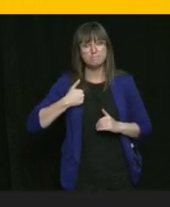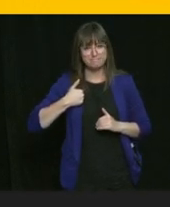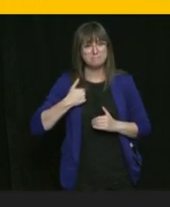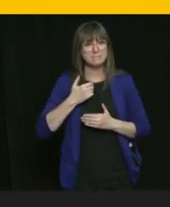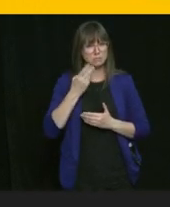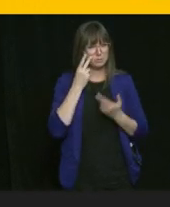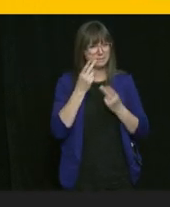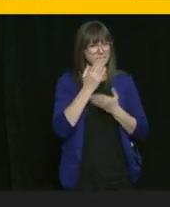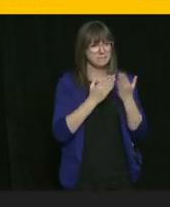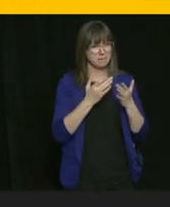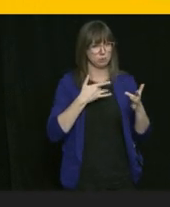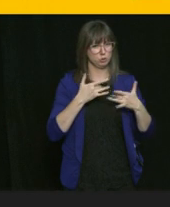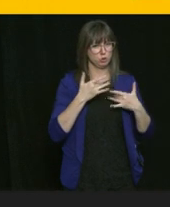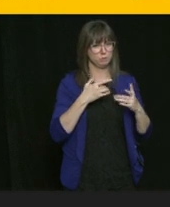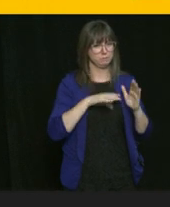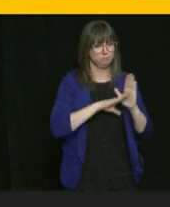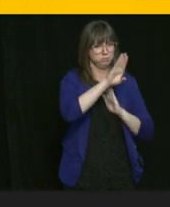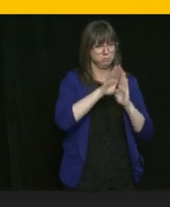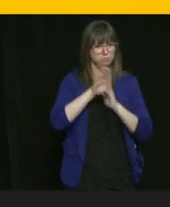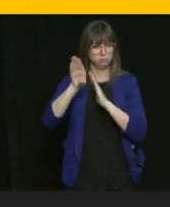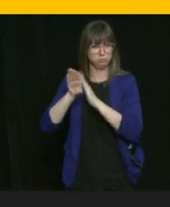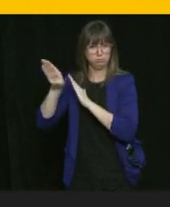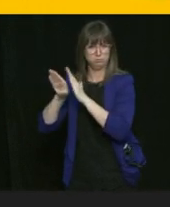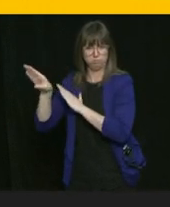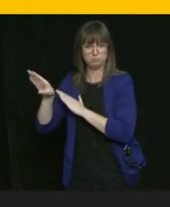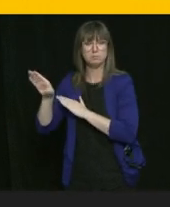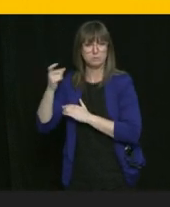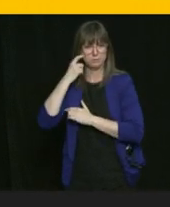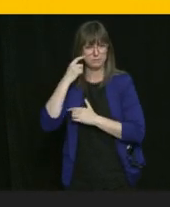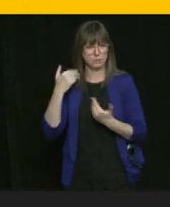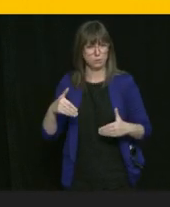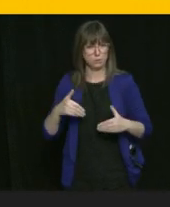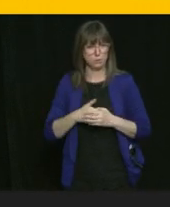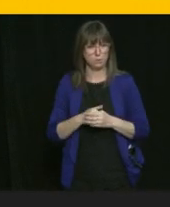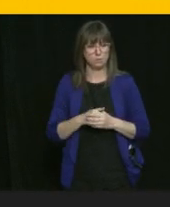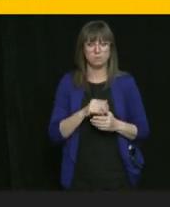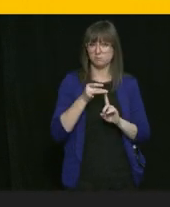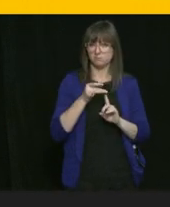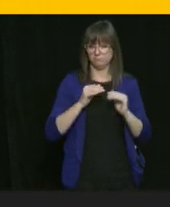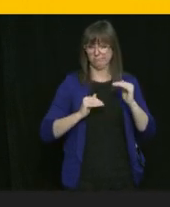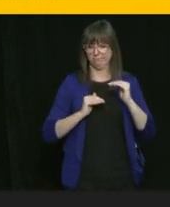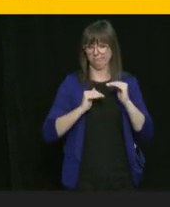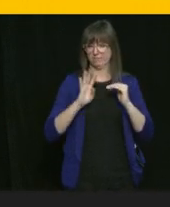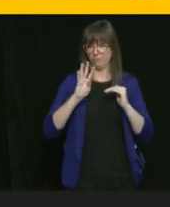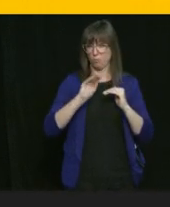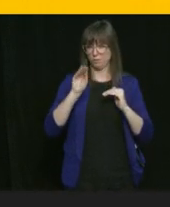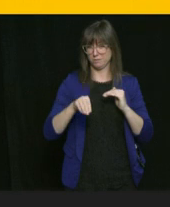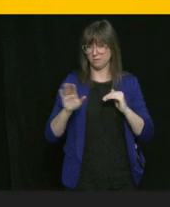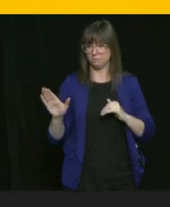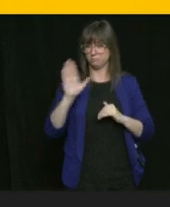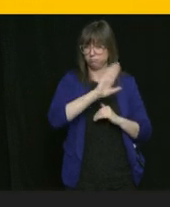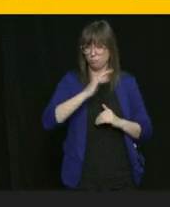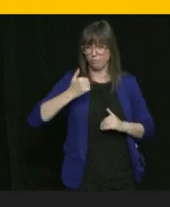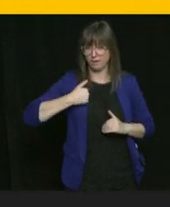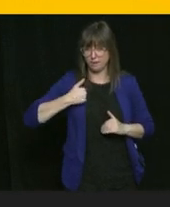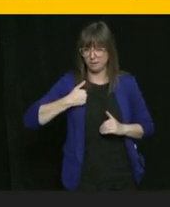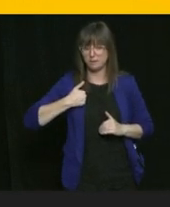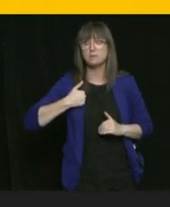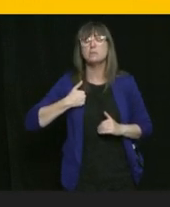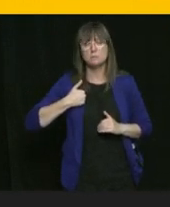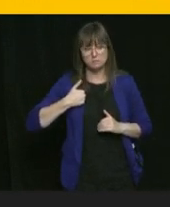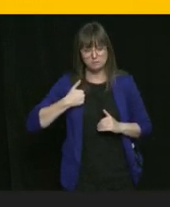spikes in test positivity in some provinces recently. This map shows health regions nationally, and there have been